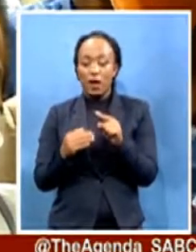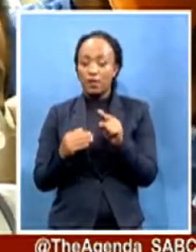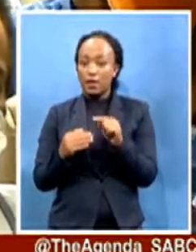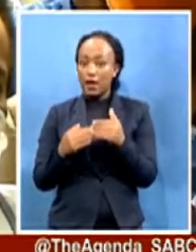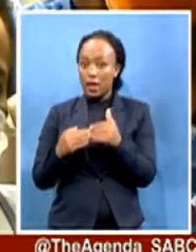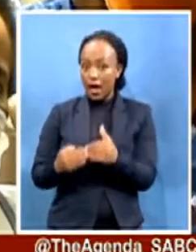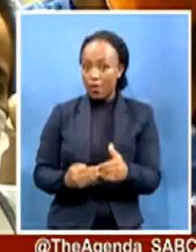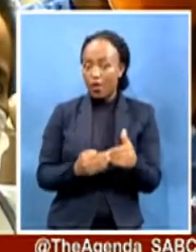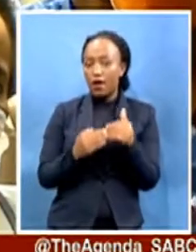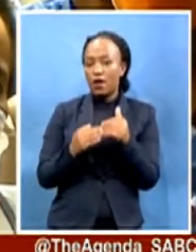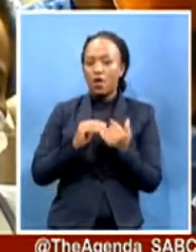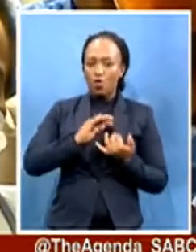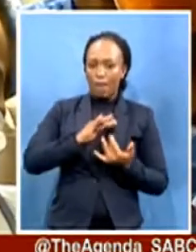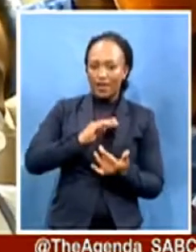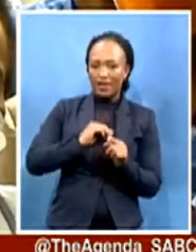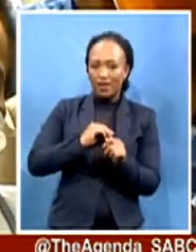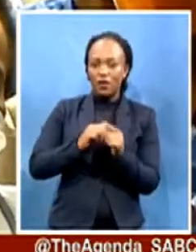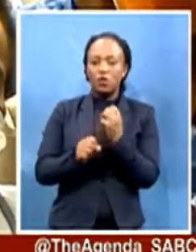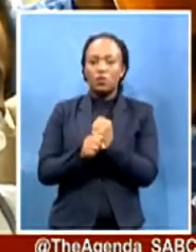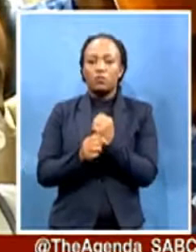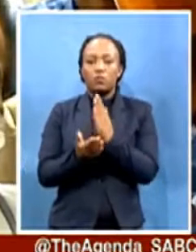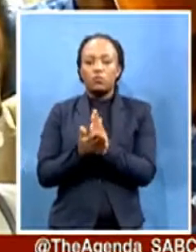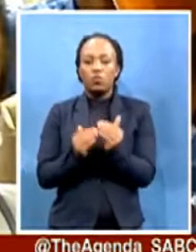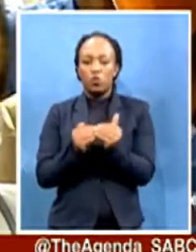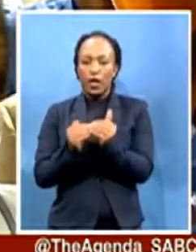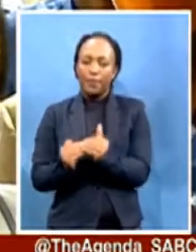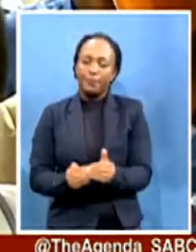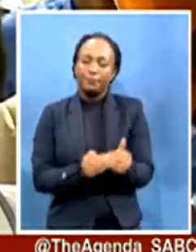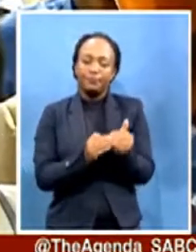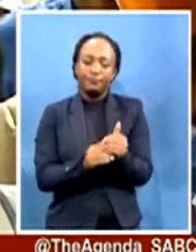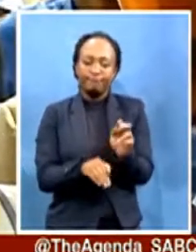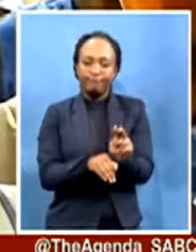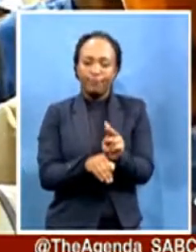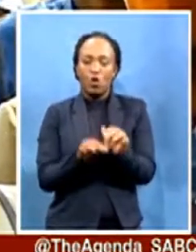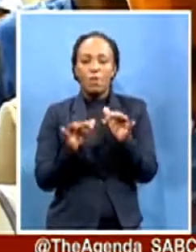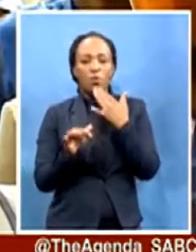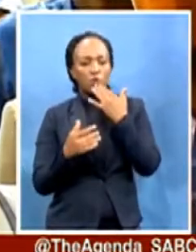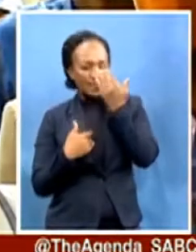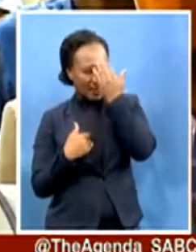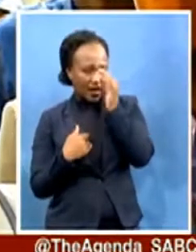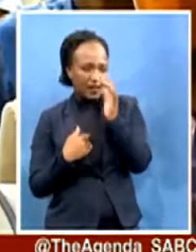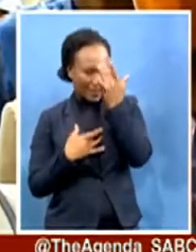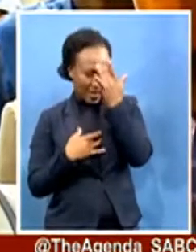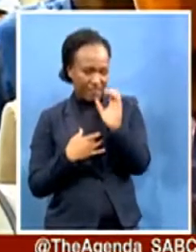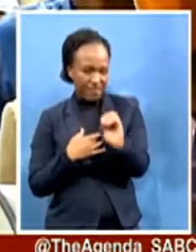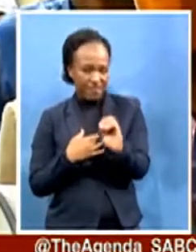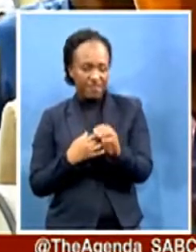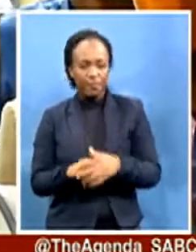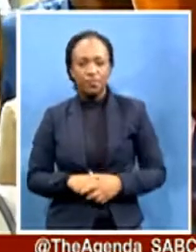we look after those who are less fortunate. So from that point of view, I do want to